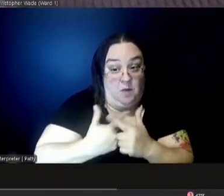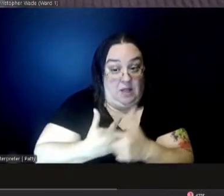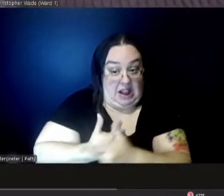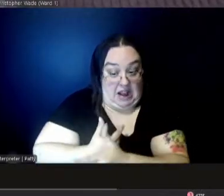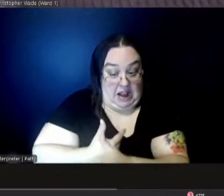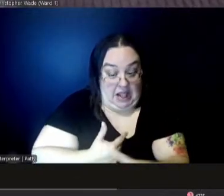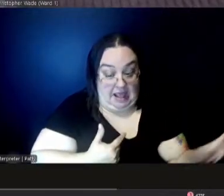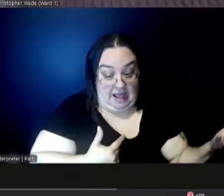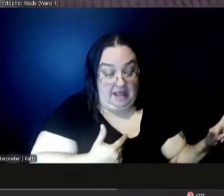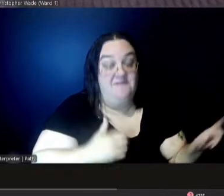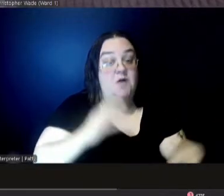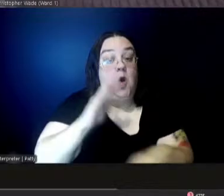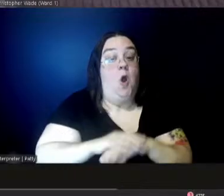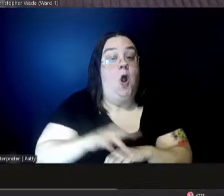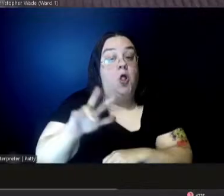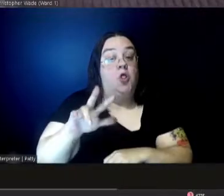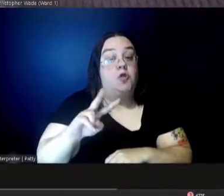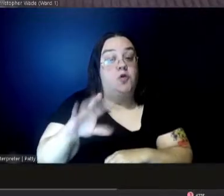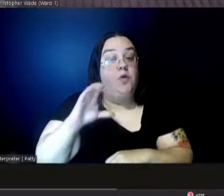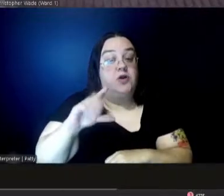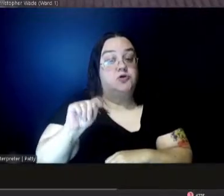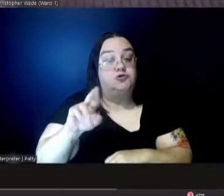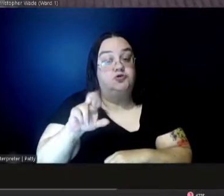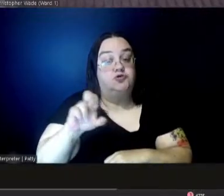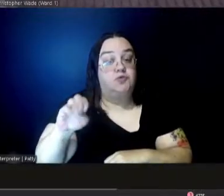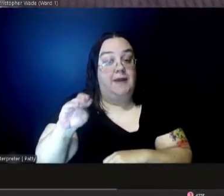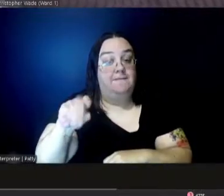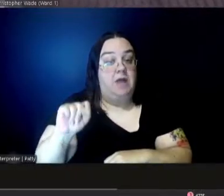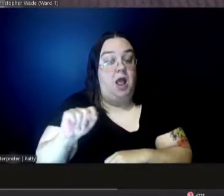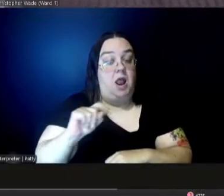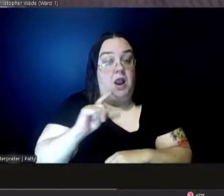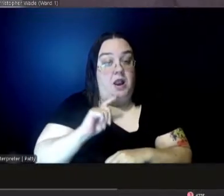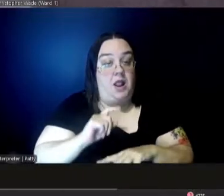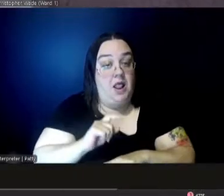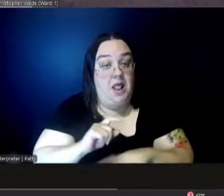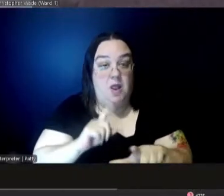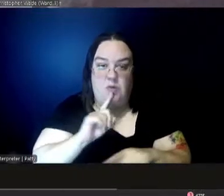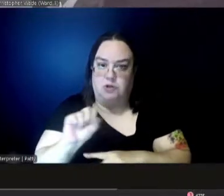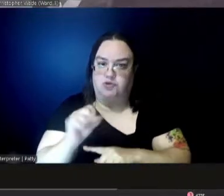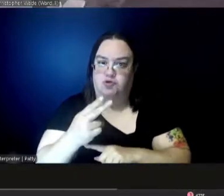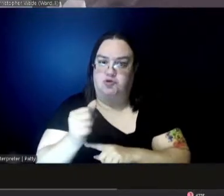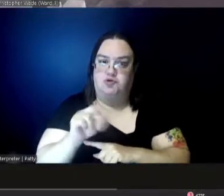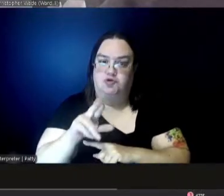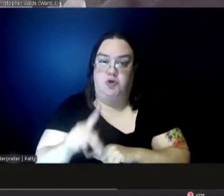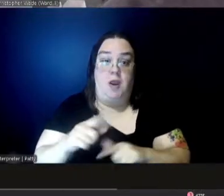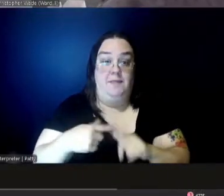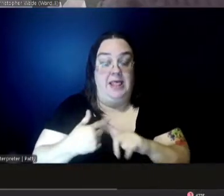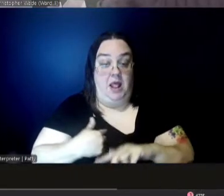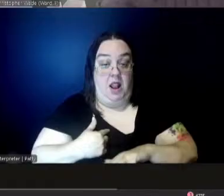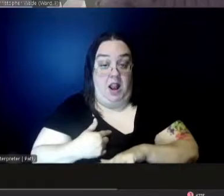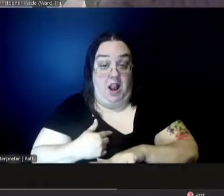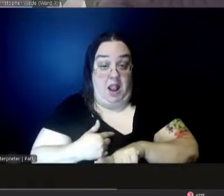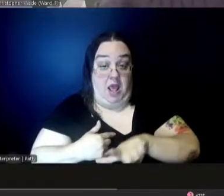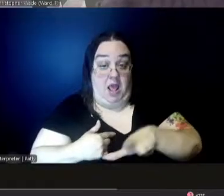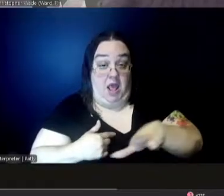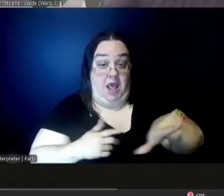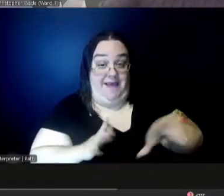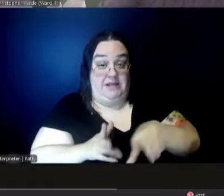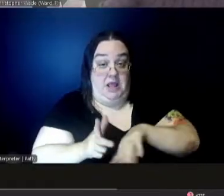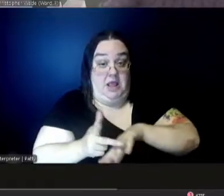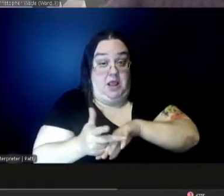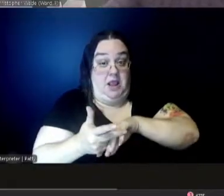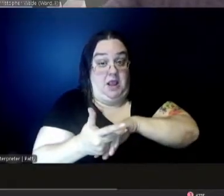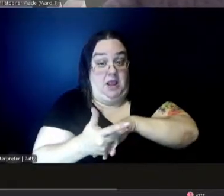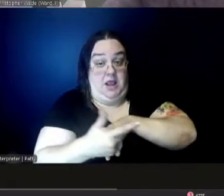on 3200 block of Tremont, it's really sharp, and then we're making that left. The